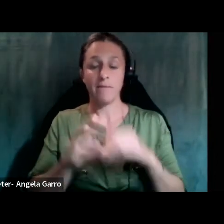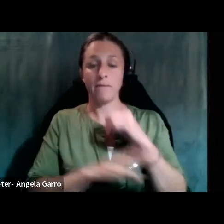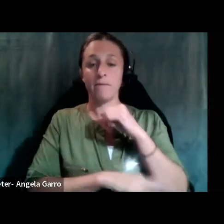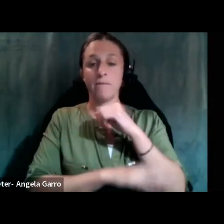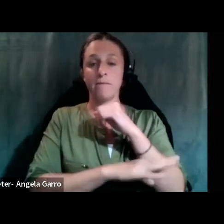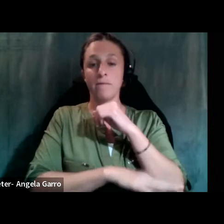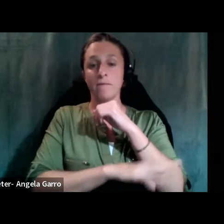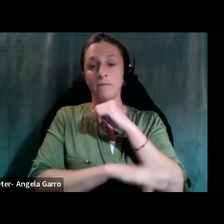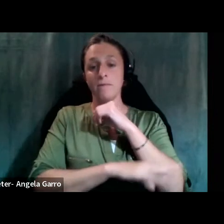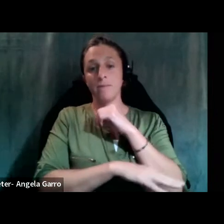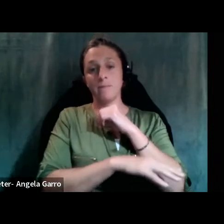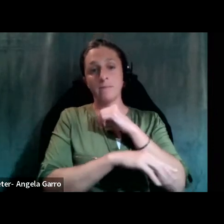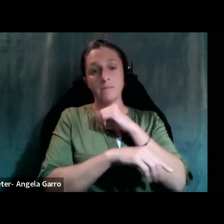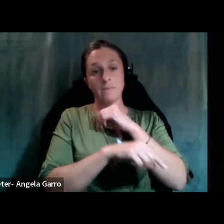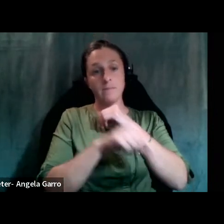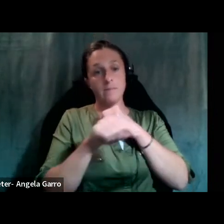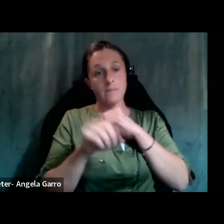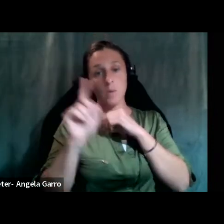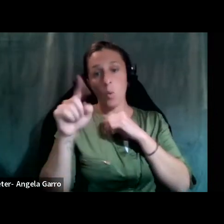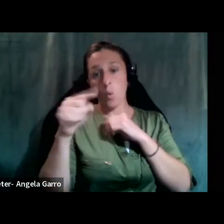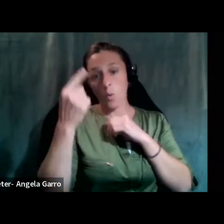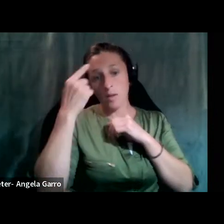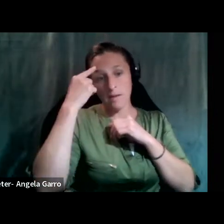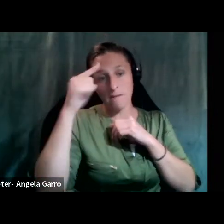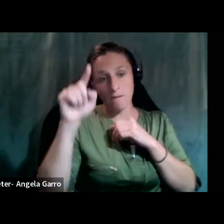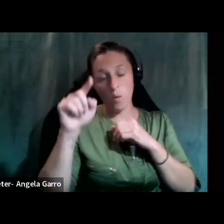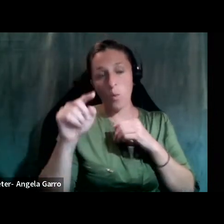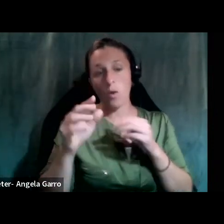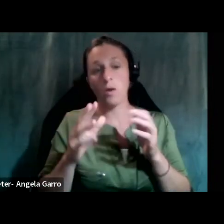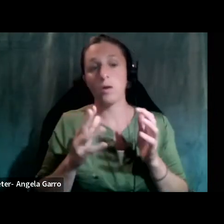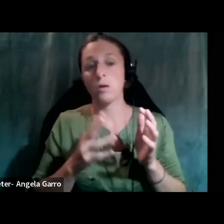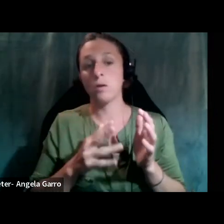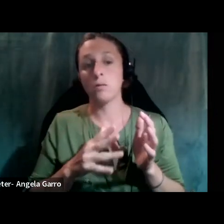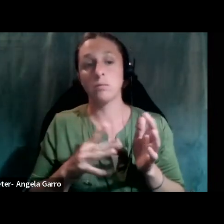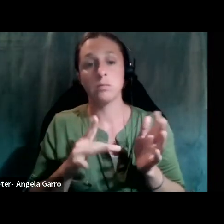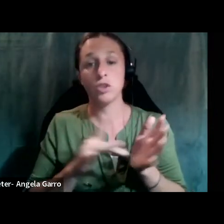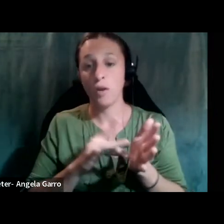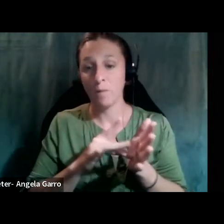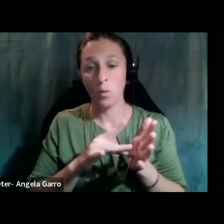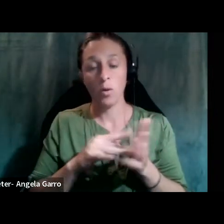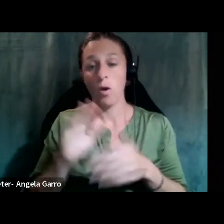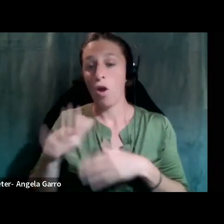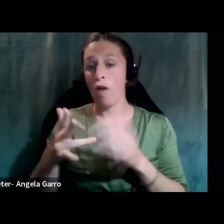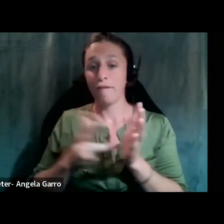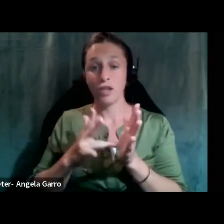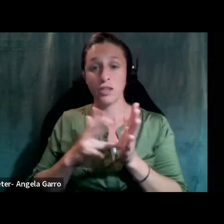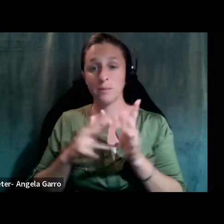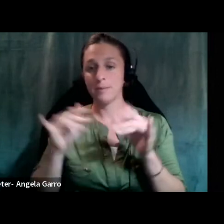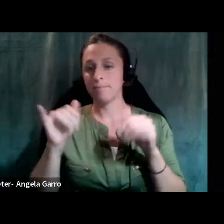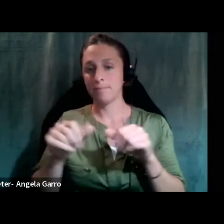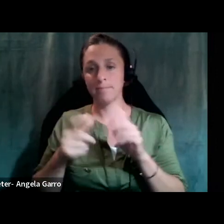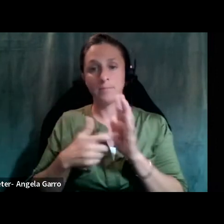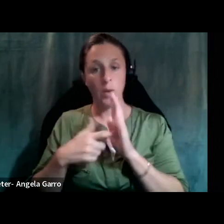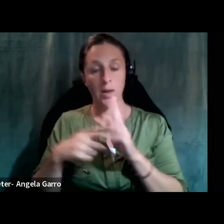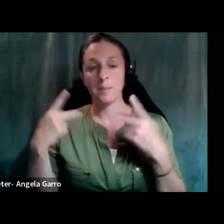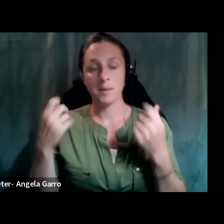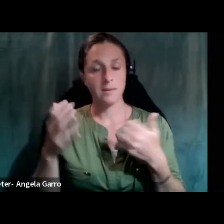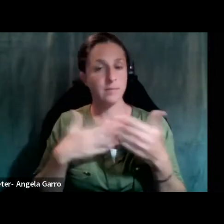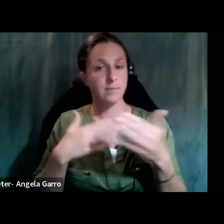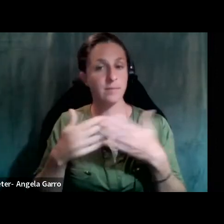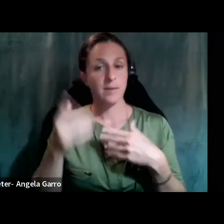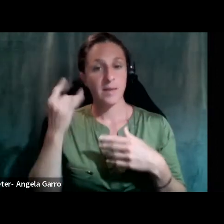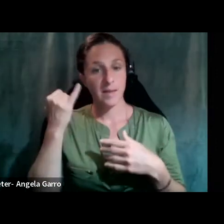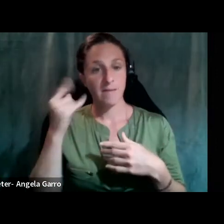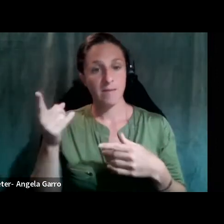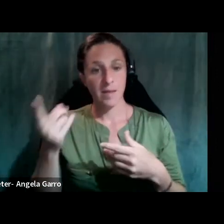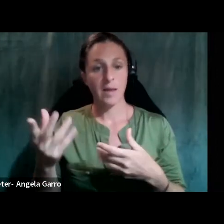Again, this would only be for sophomores. All freshmen are still required to take PE. Even if they participate in